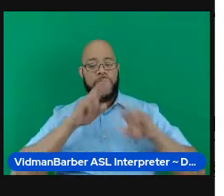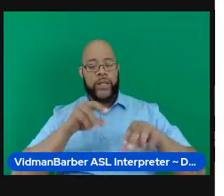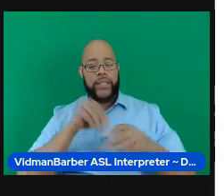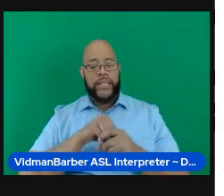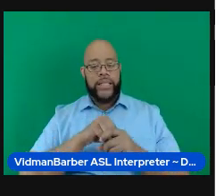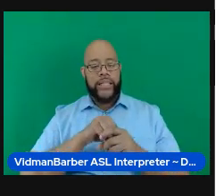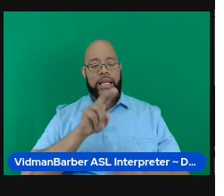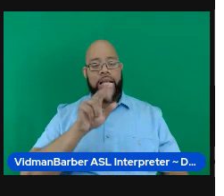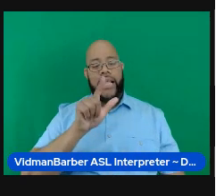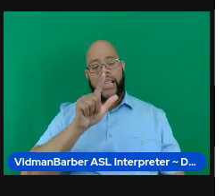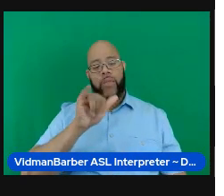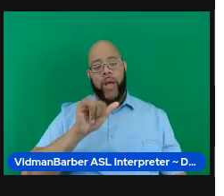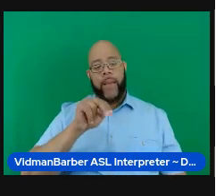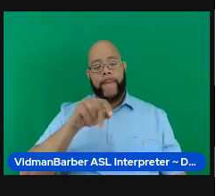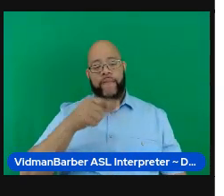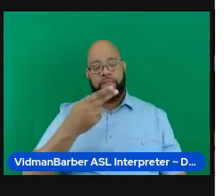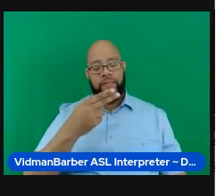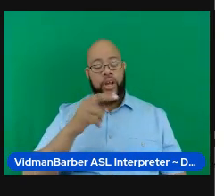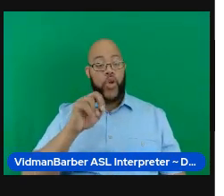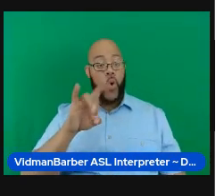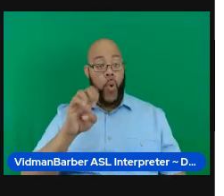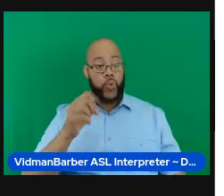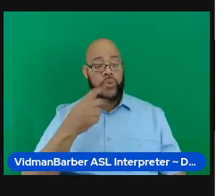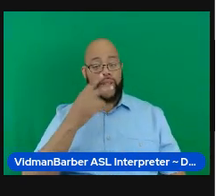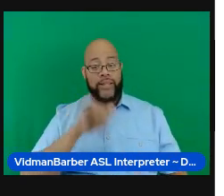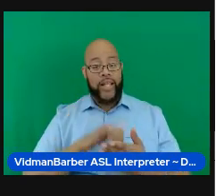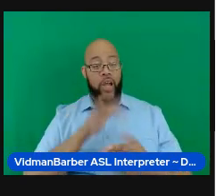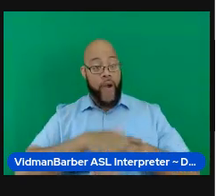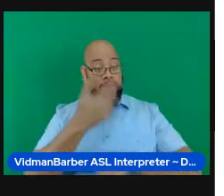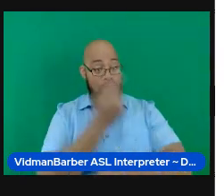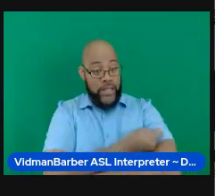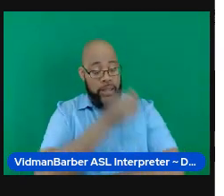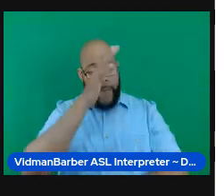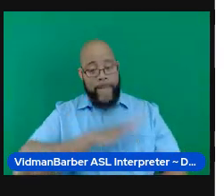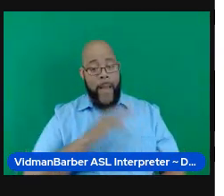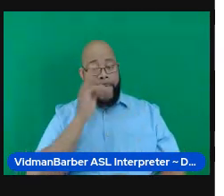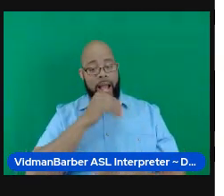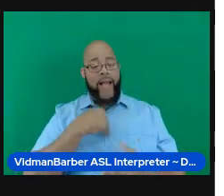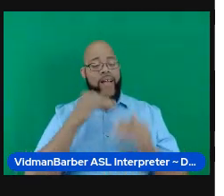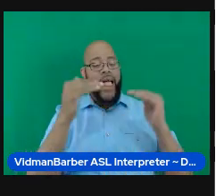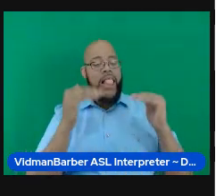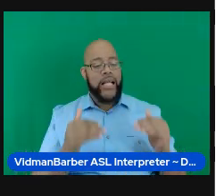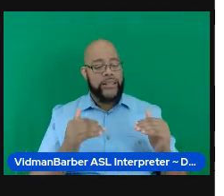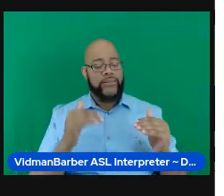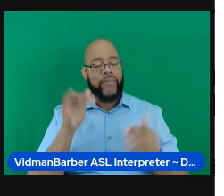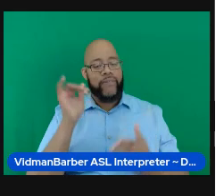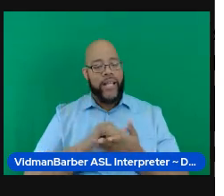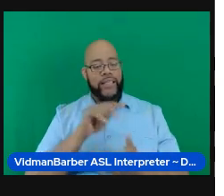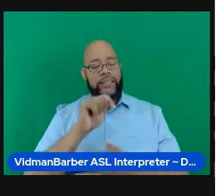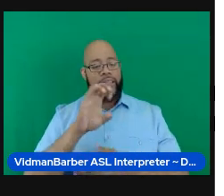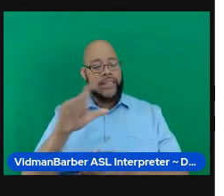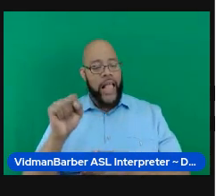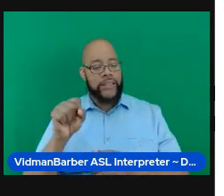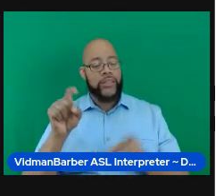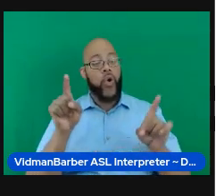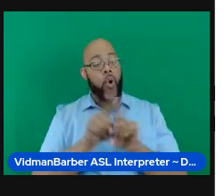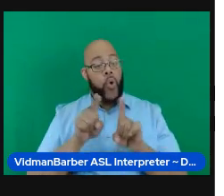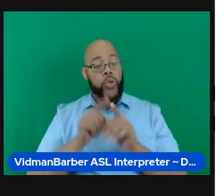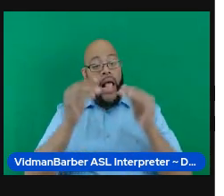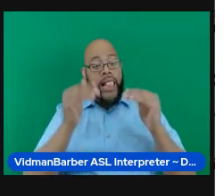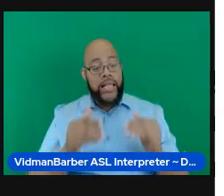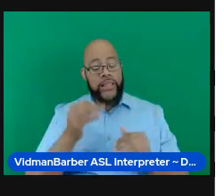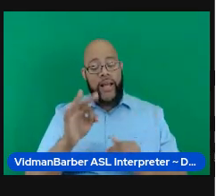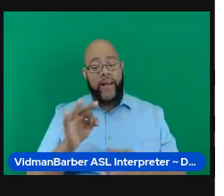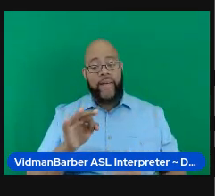lymph nodes, and we found that upon vaccination, male mice had less of these T cells as well as less of the